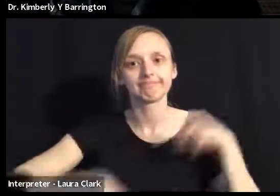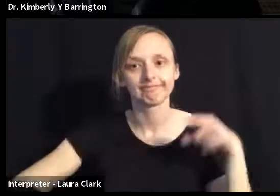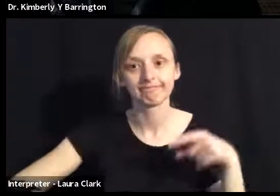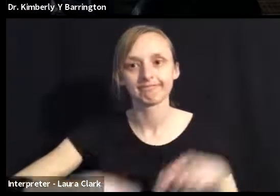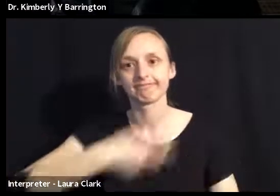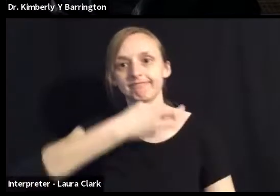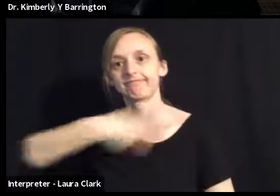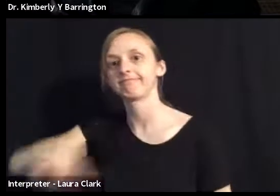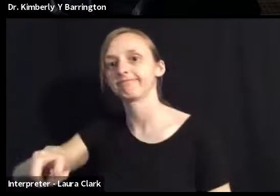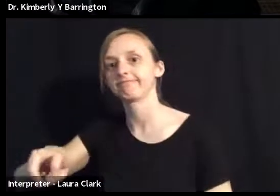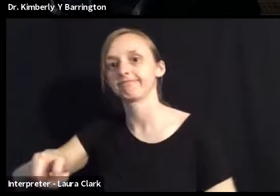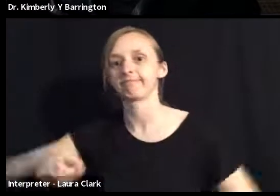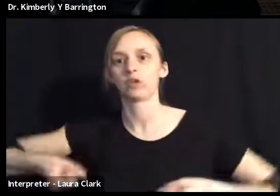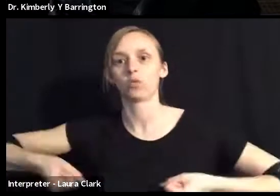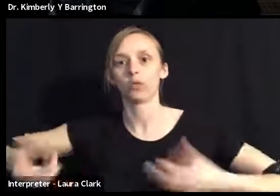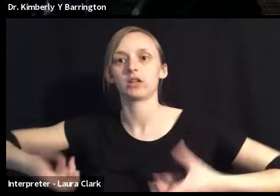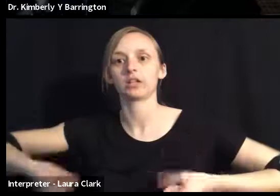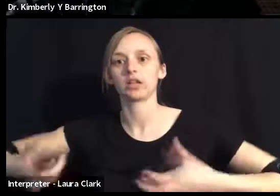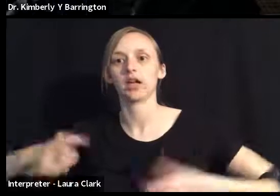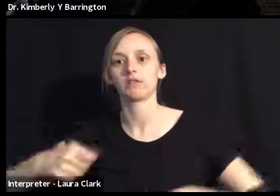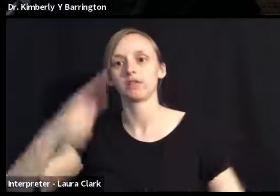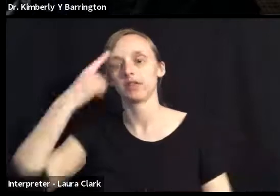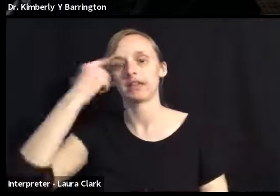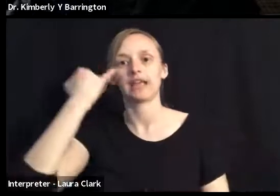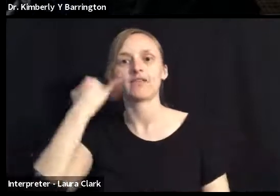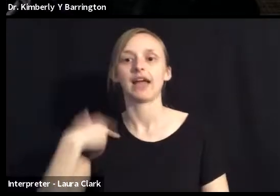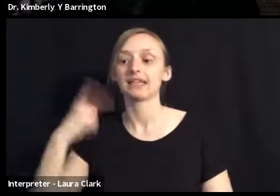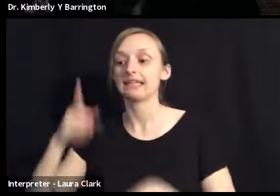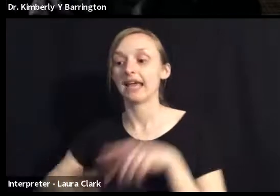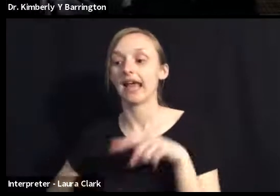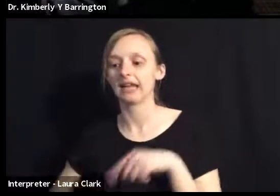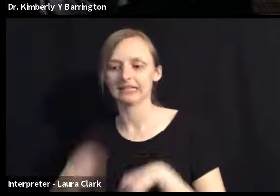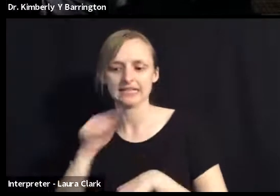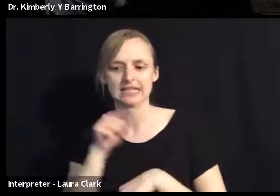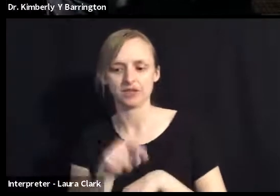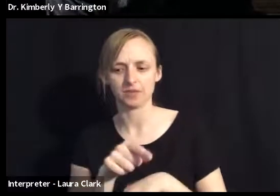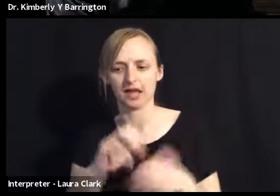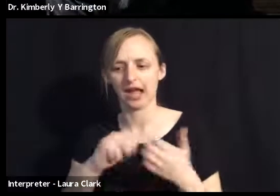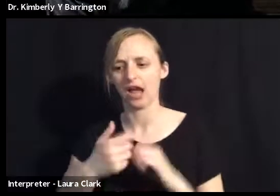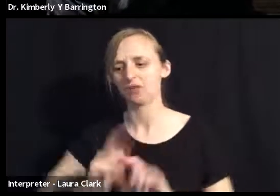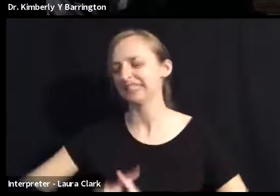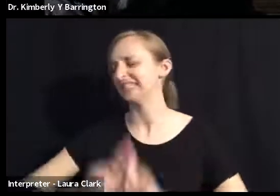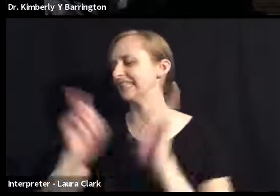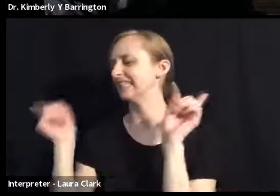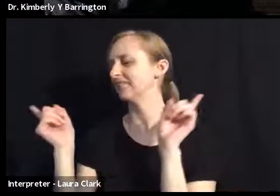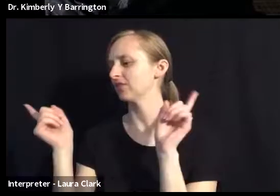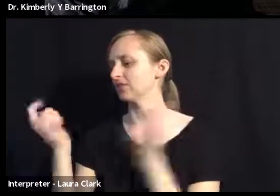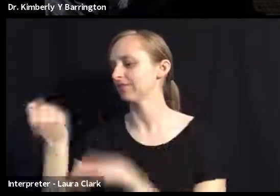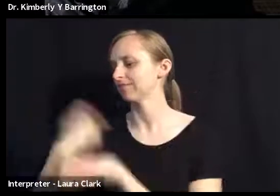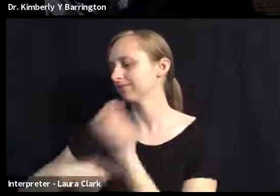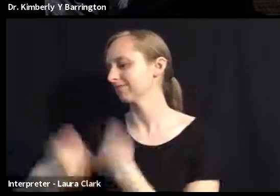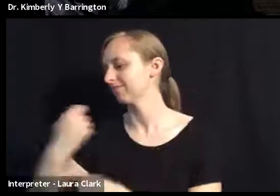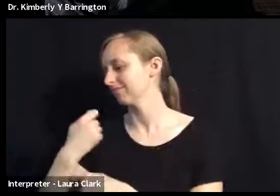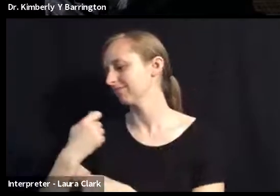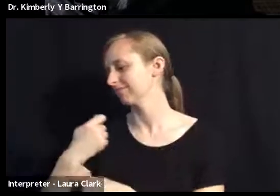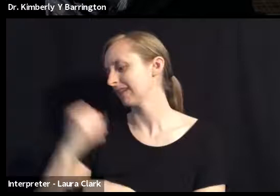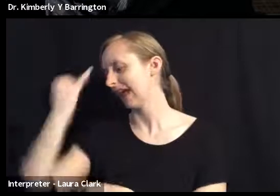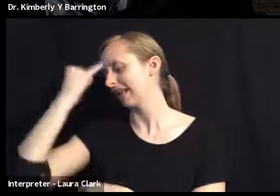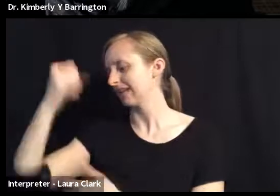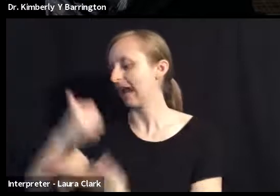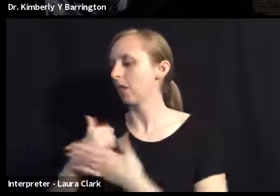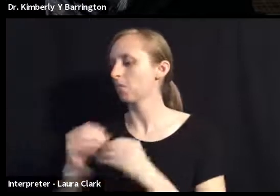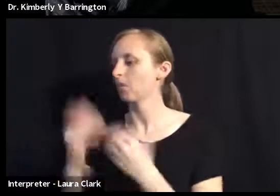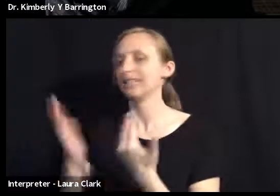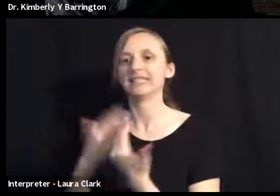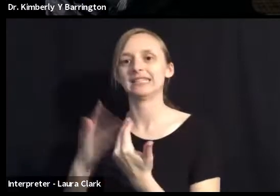have that mindset of, you know, if I can't do it this way, what is another way that I can make it easier for me, so that you don't